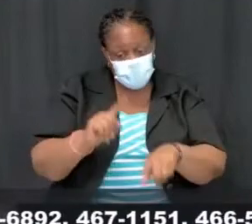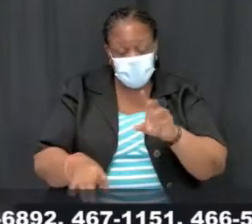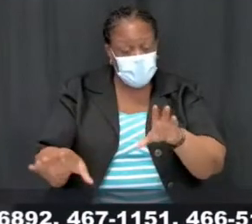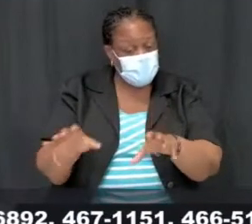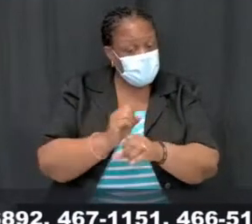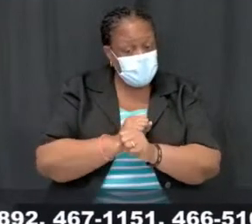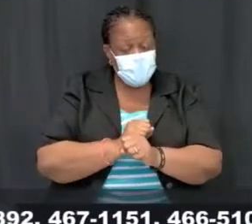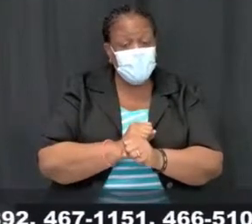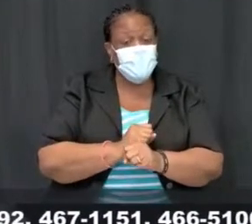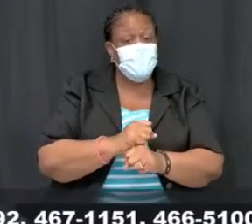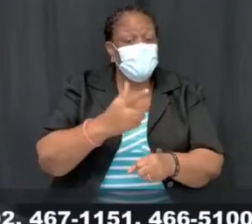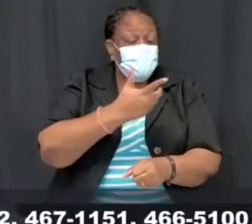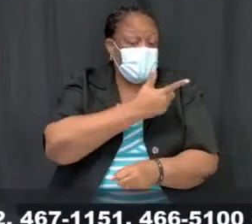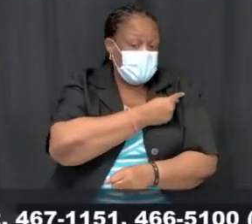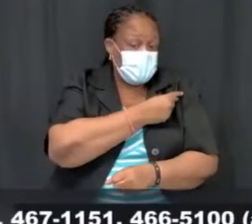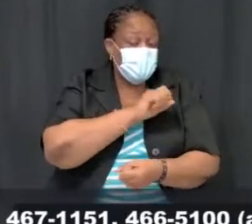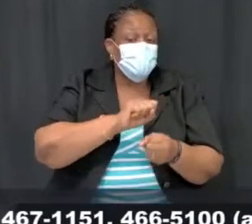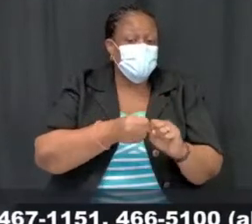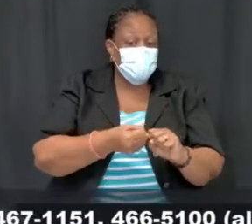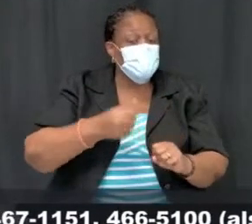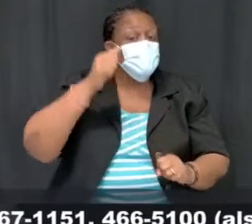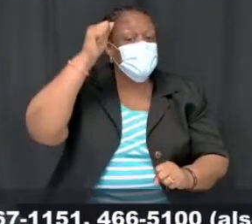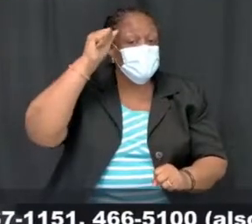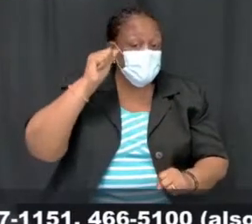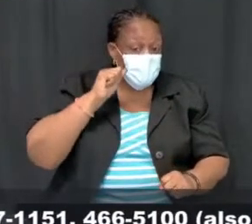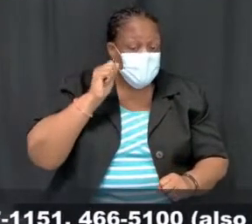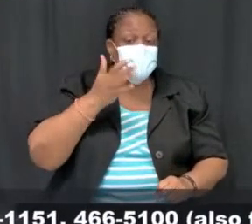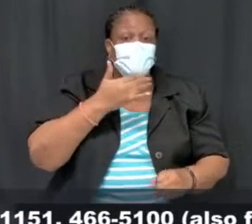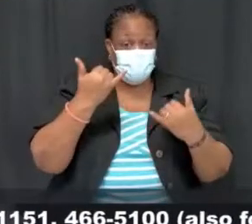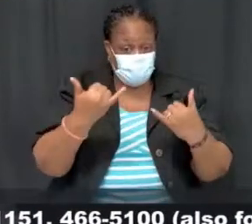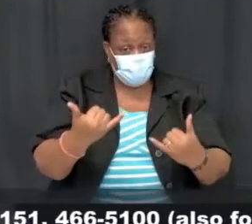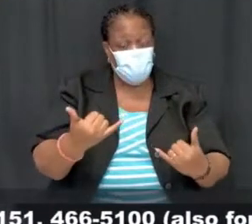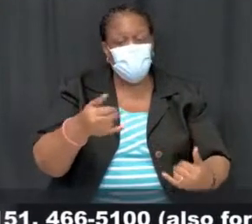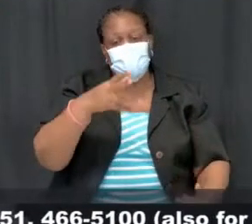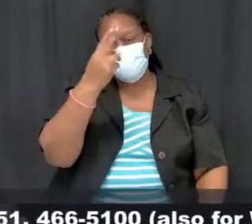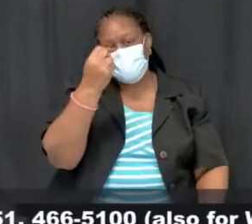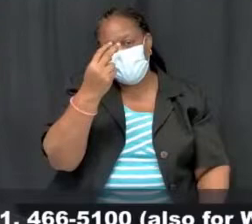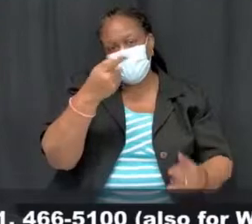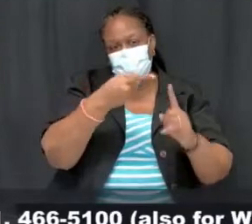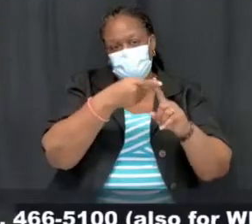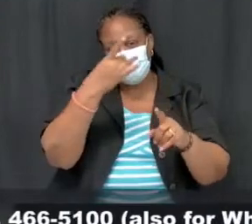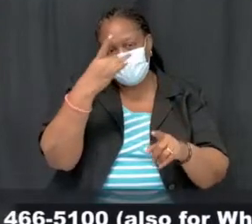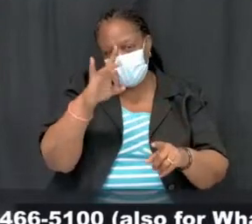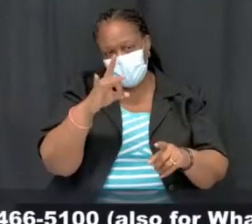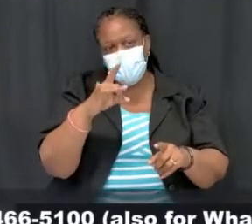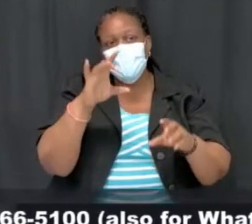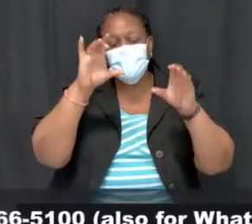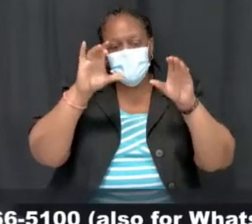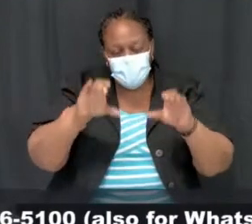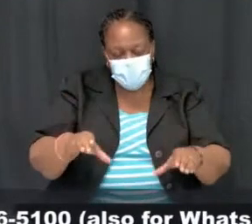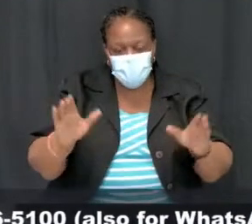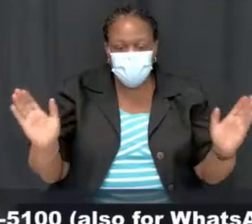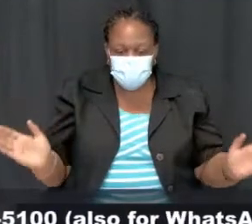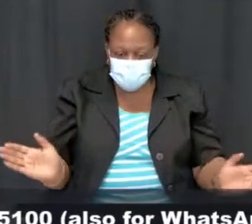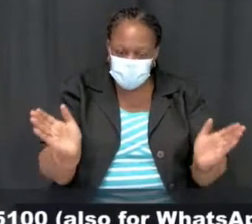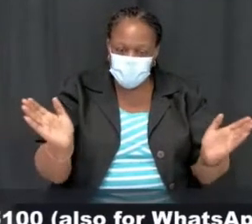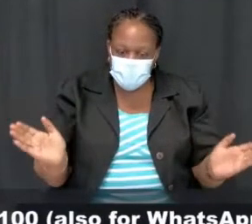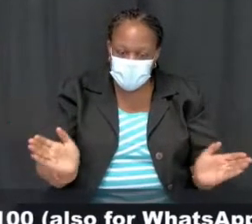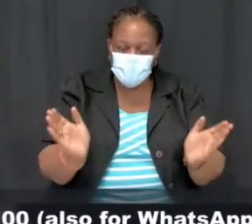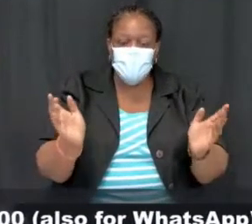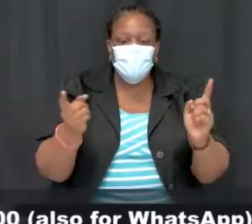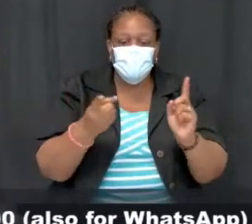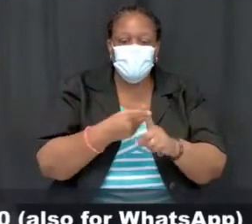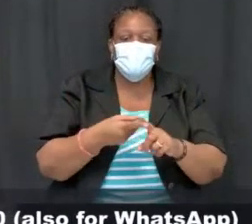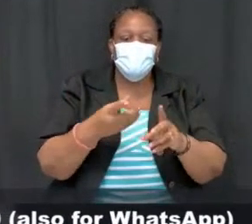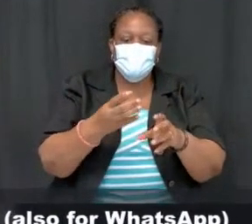so most persons are looking to see if they can get as many persons who can be vaccinated, and that threshold